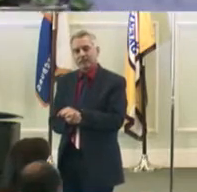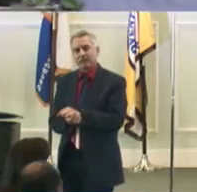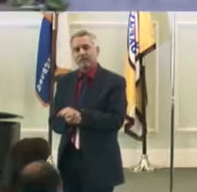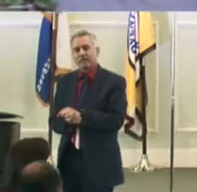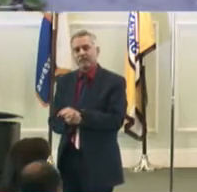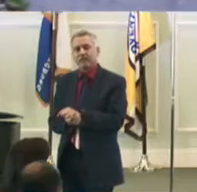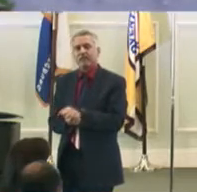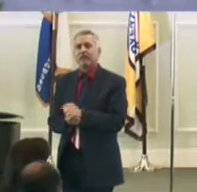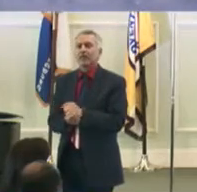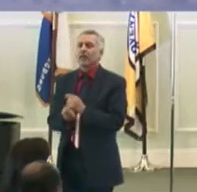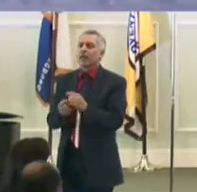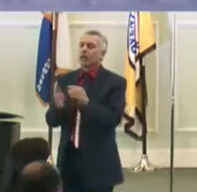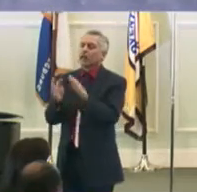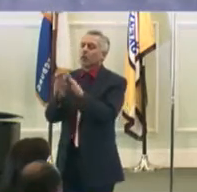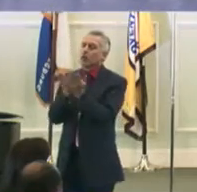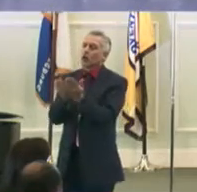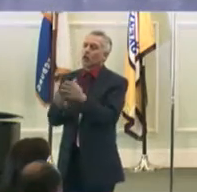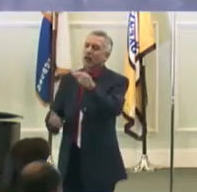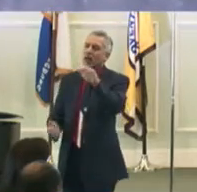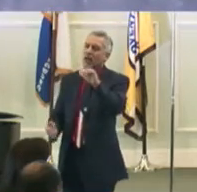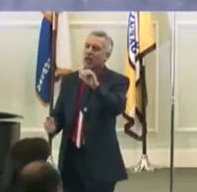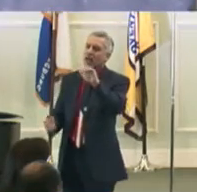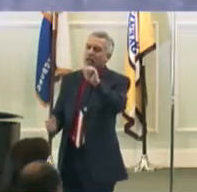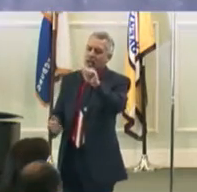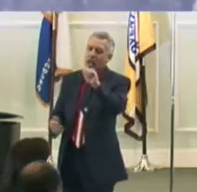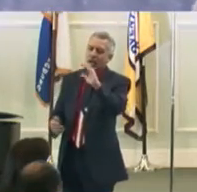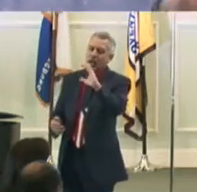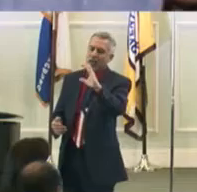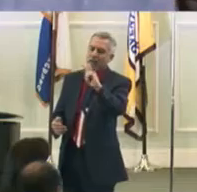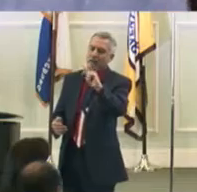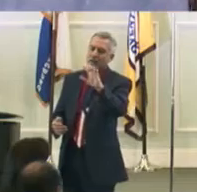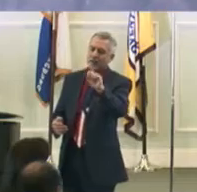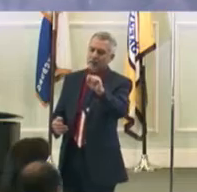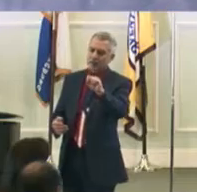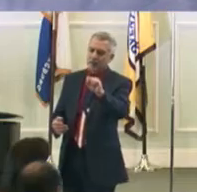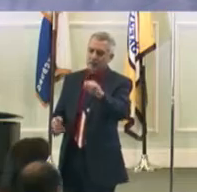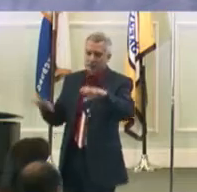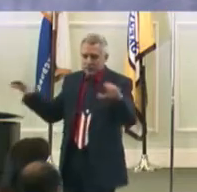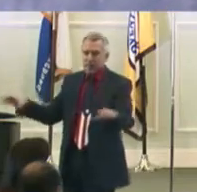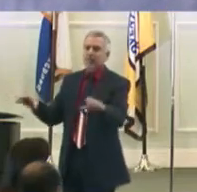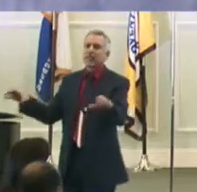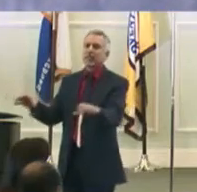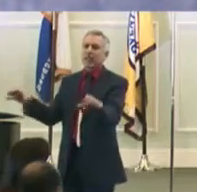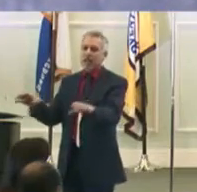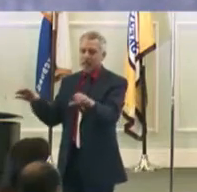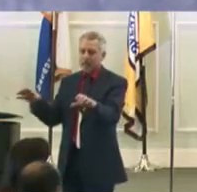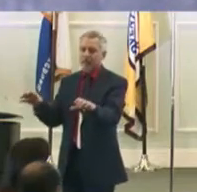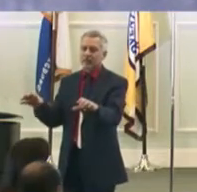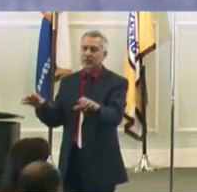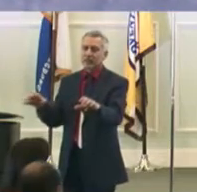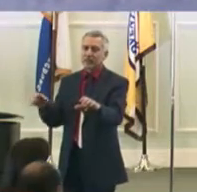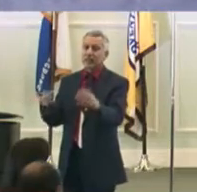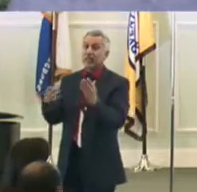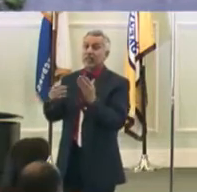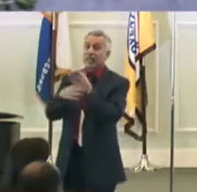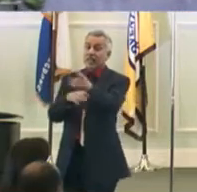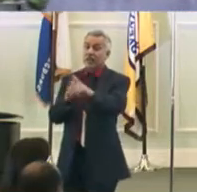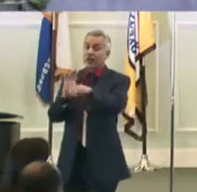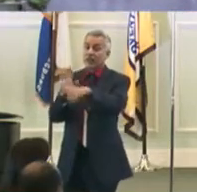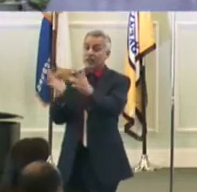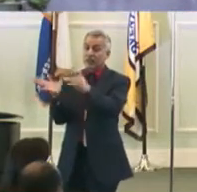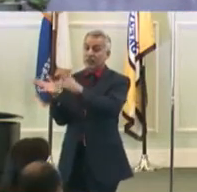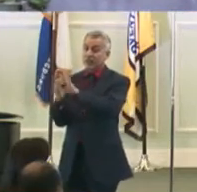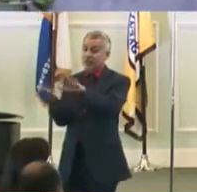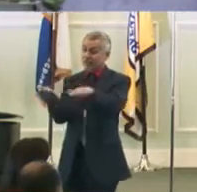second chapter, when the Holy Spirit fell on them. These same men who were kind of meek or loud at the wrong time or quiet at the wrong time,